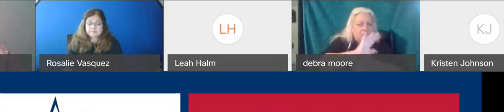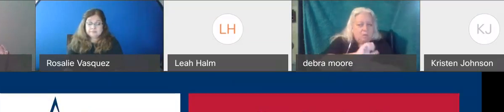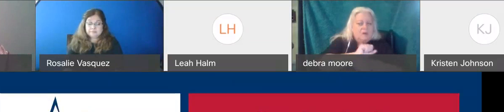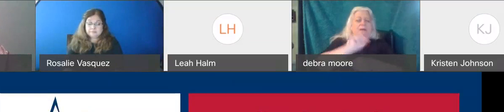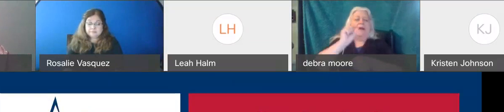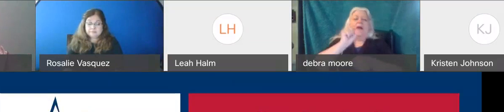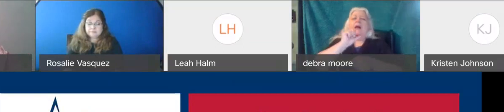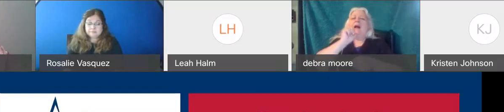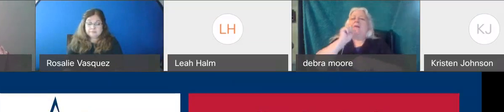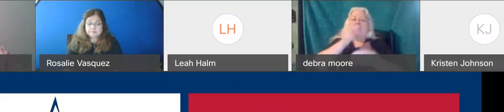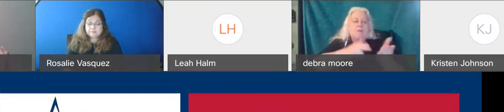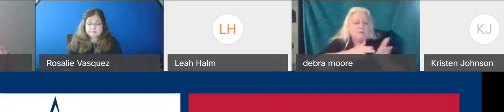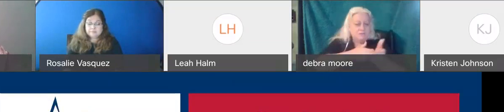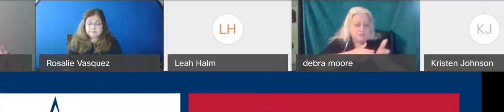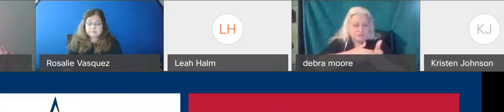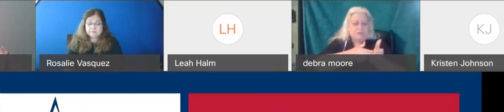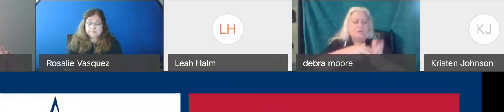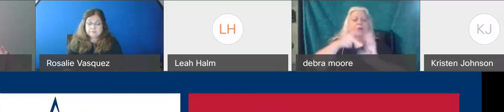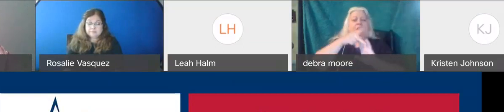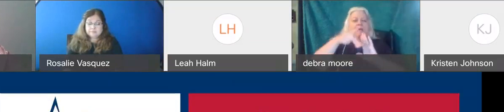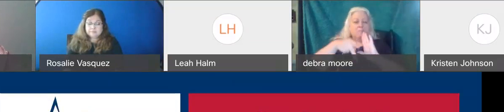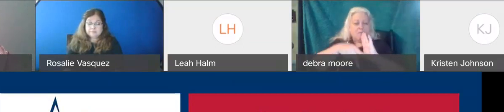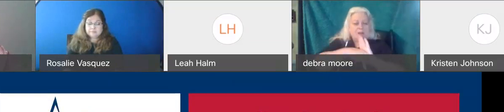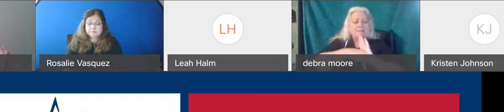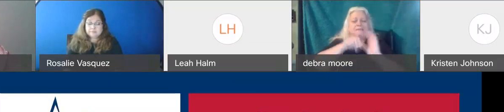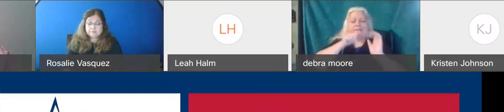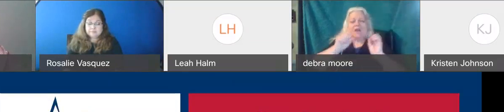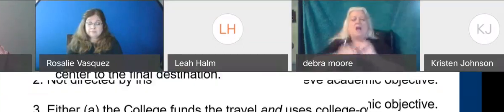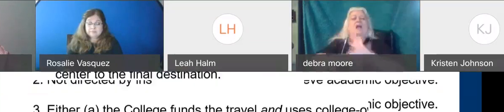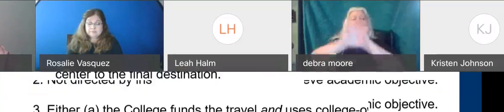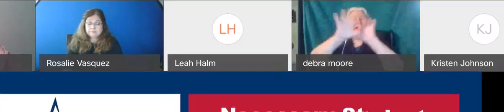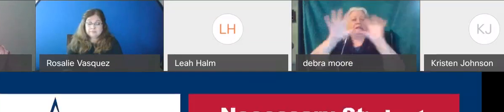what the policies currently state, just so you guys know.